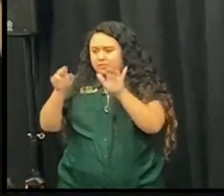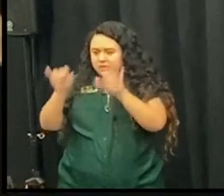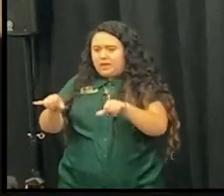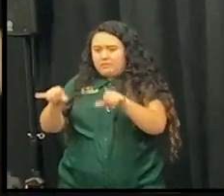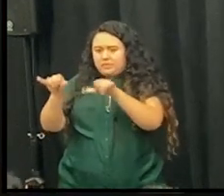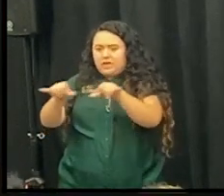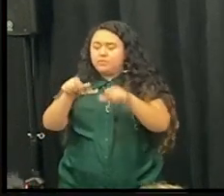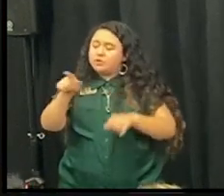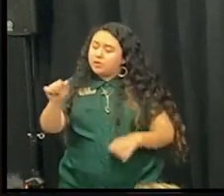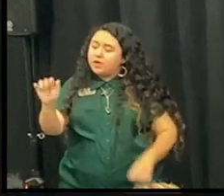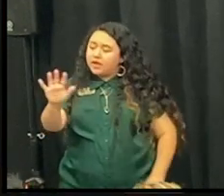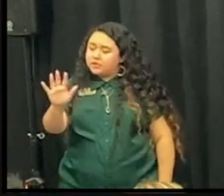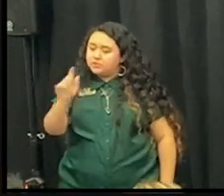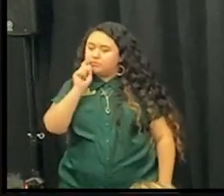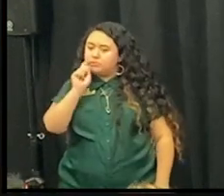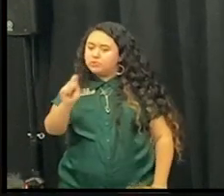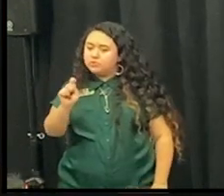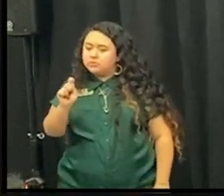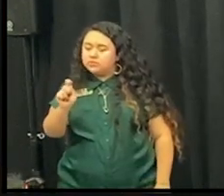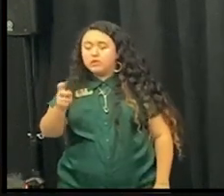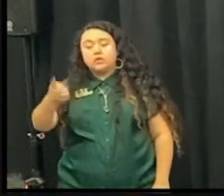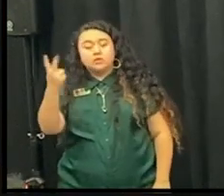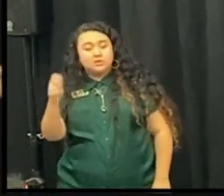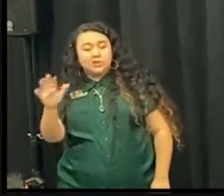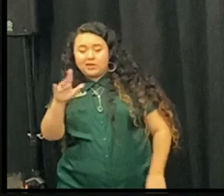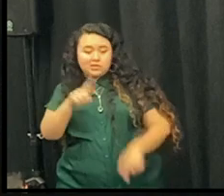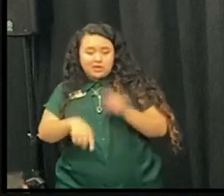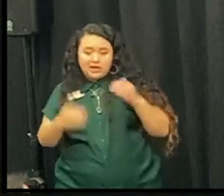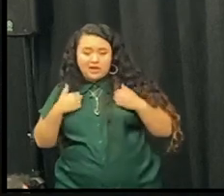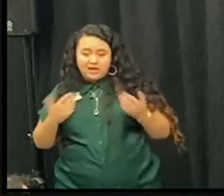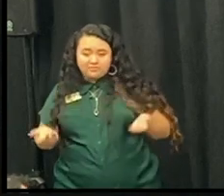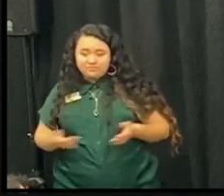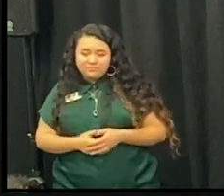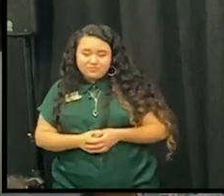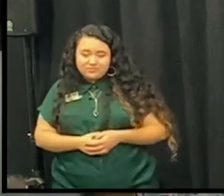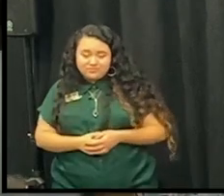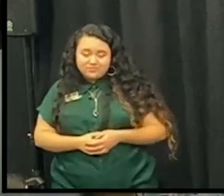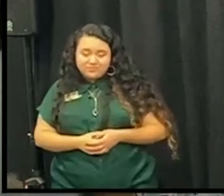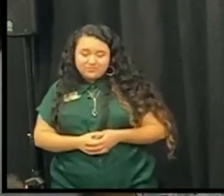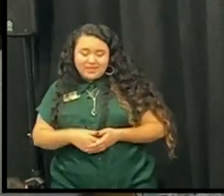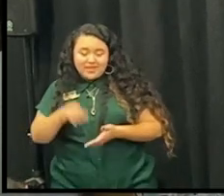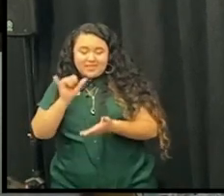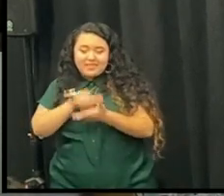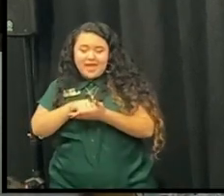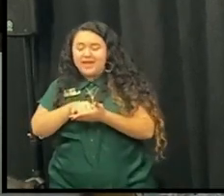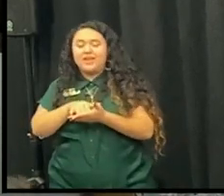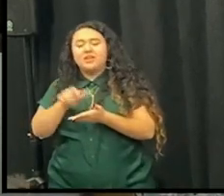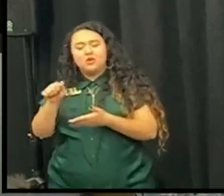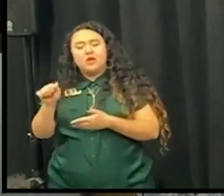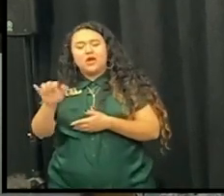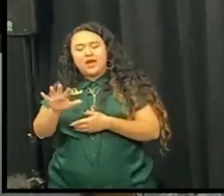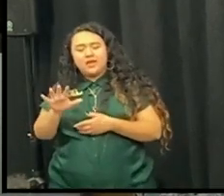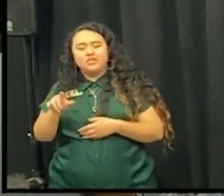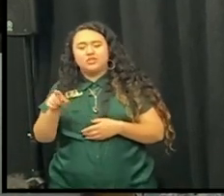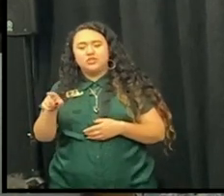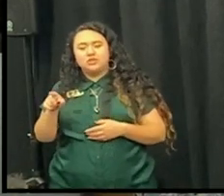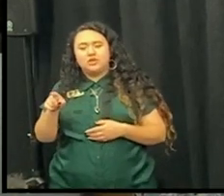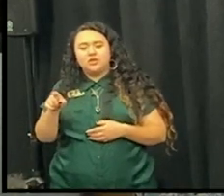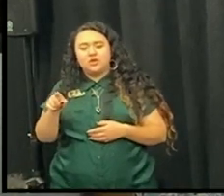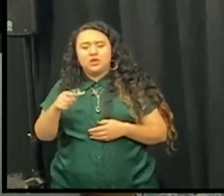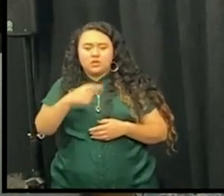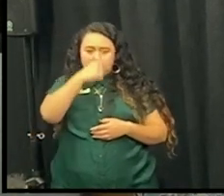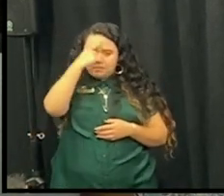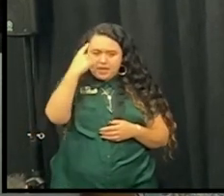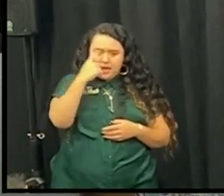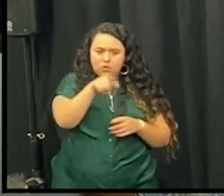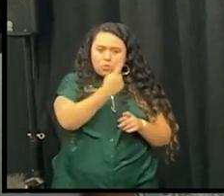you're Asian and we can't have two Asians in this, like, you know, things like that. You know, you're Asian, you're Black, like, you know,